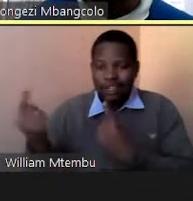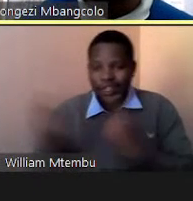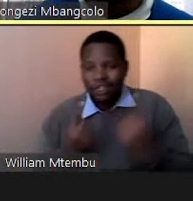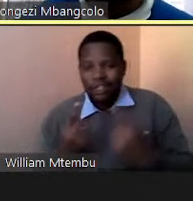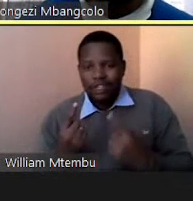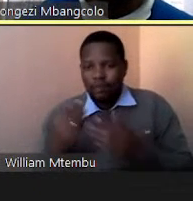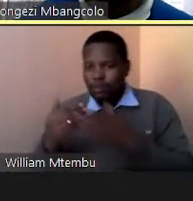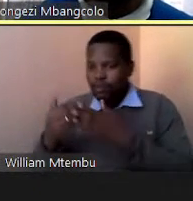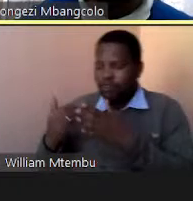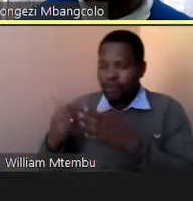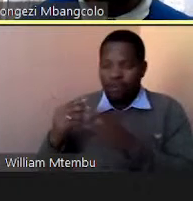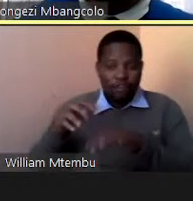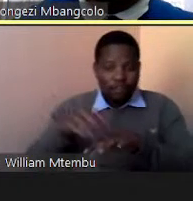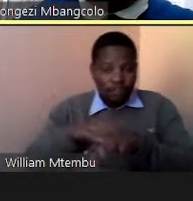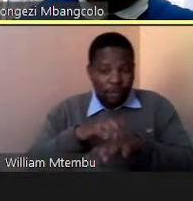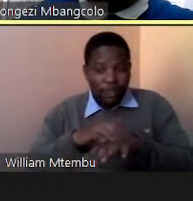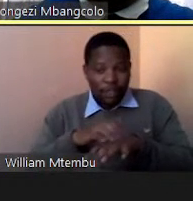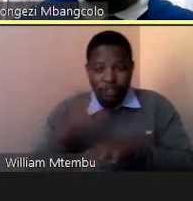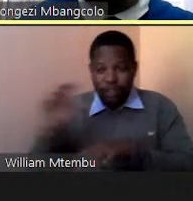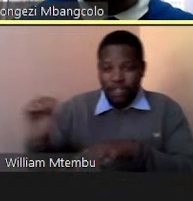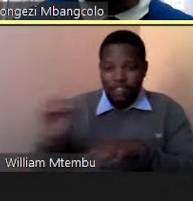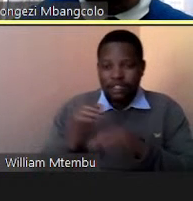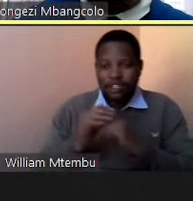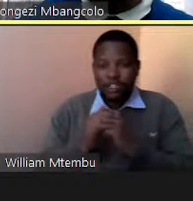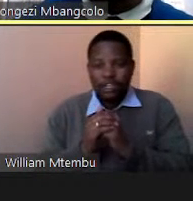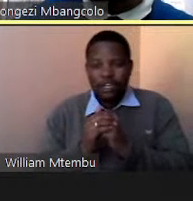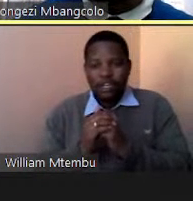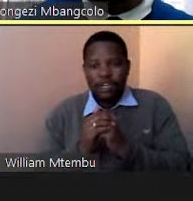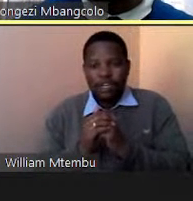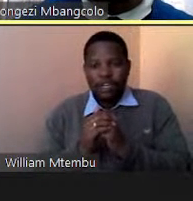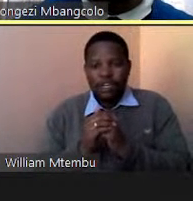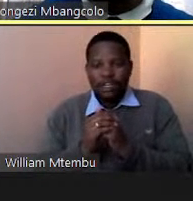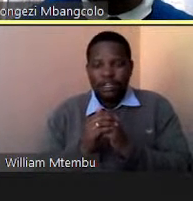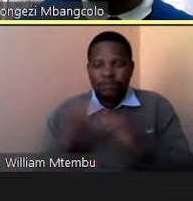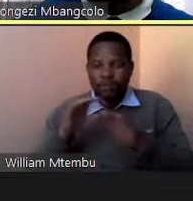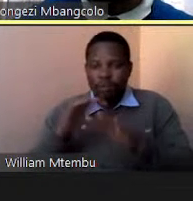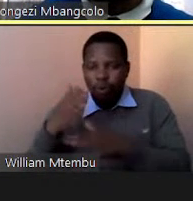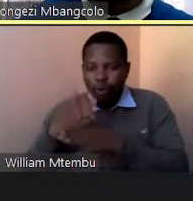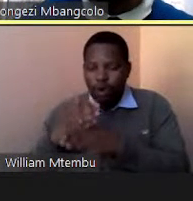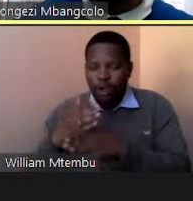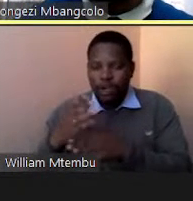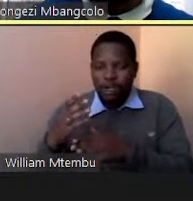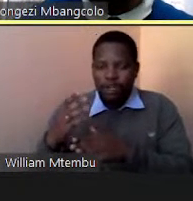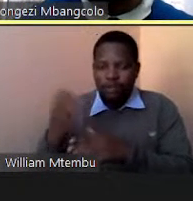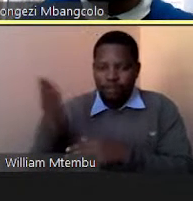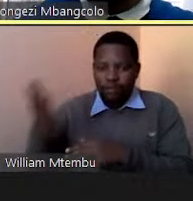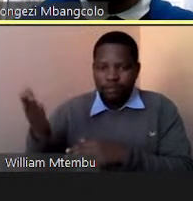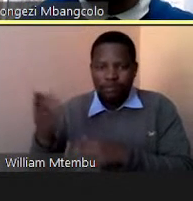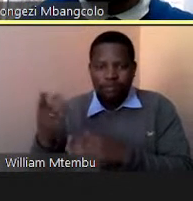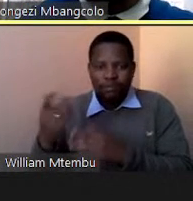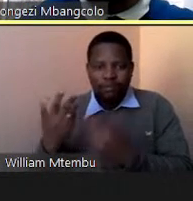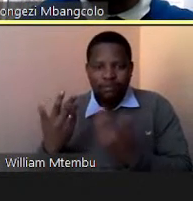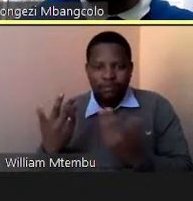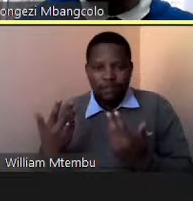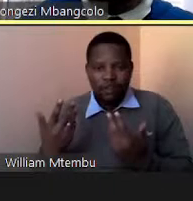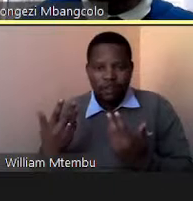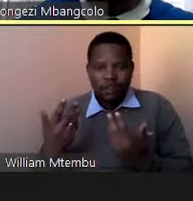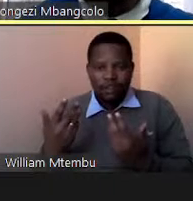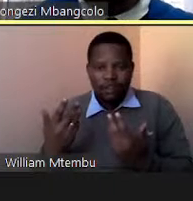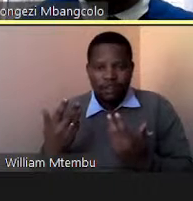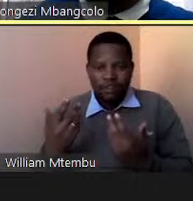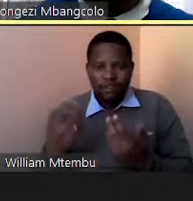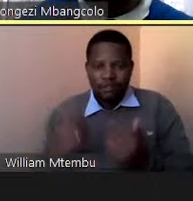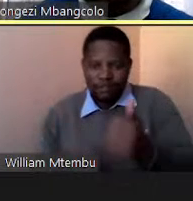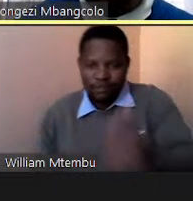Previously, farmers would ask for operational capital. I mean, from the